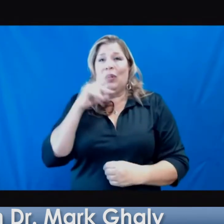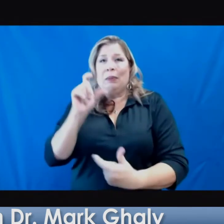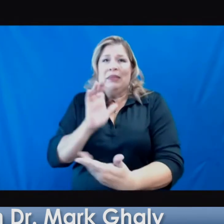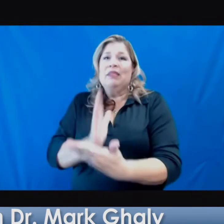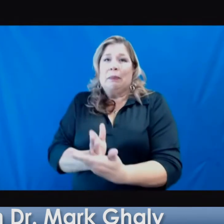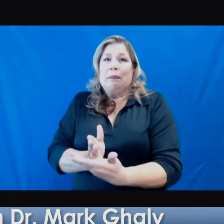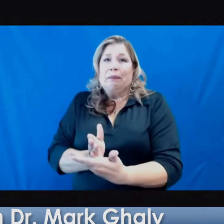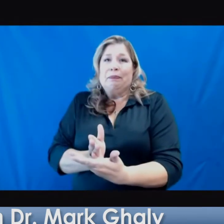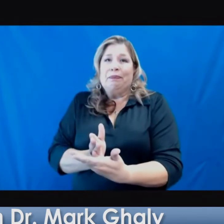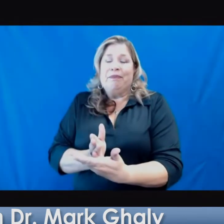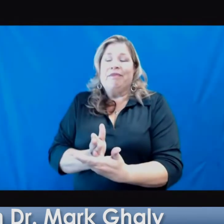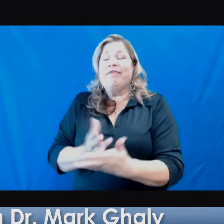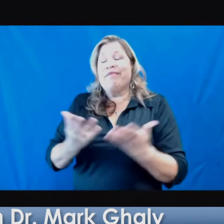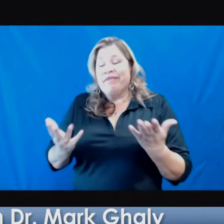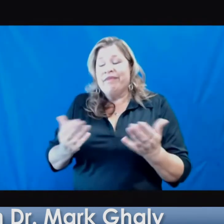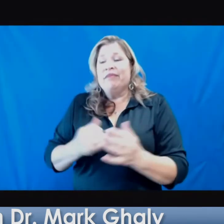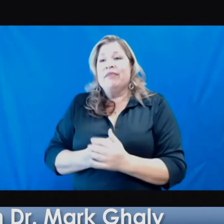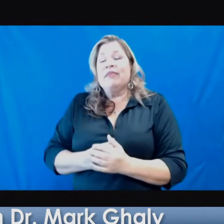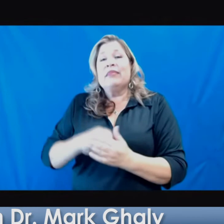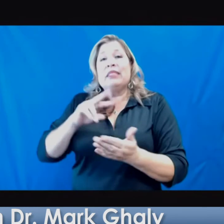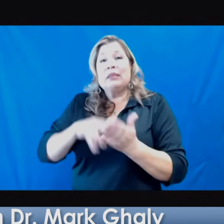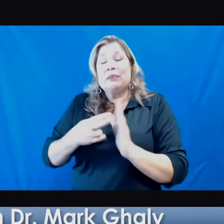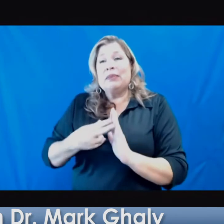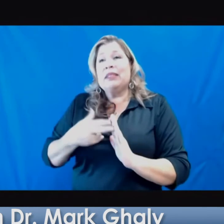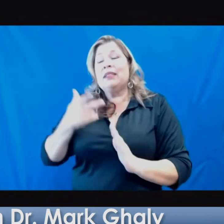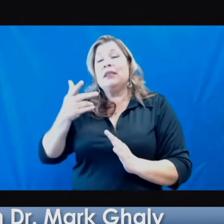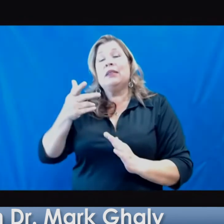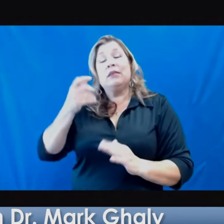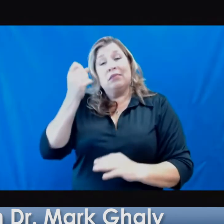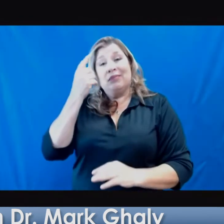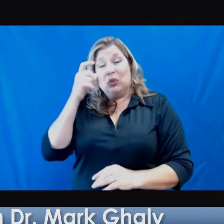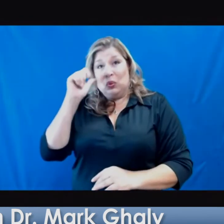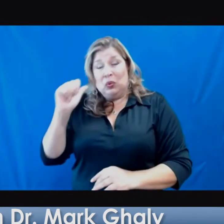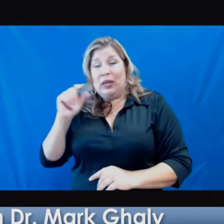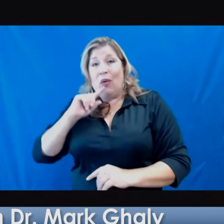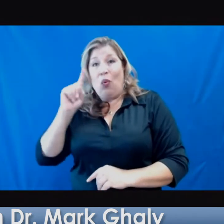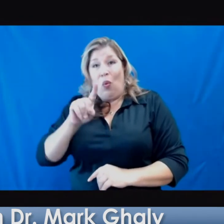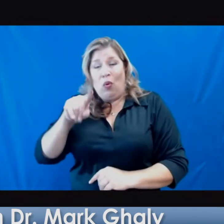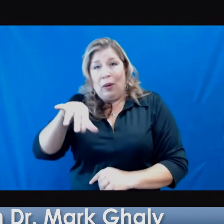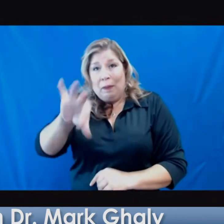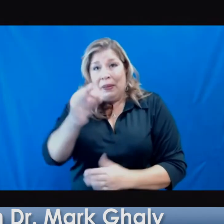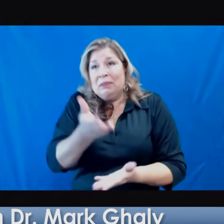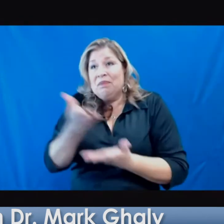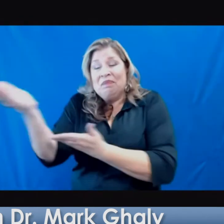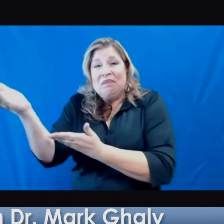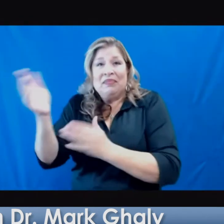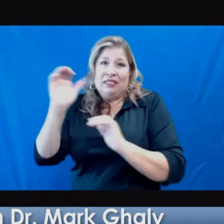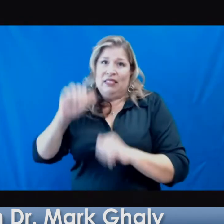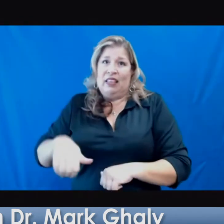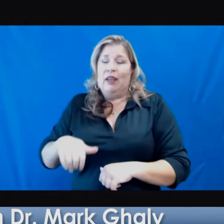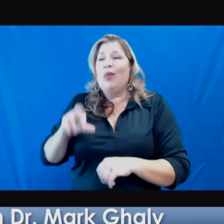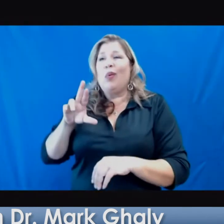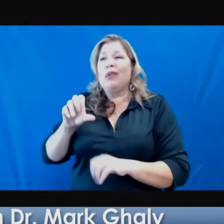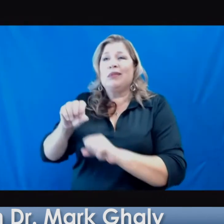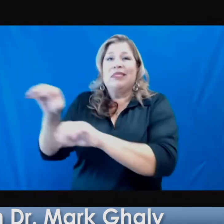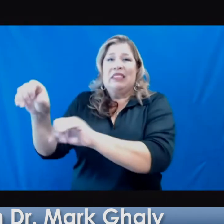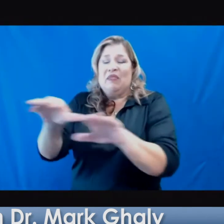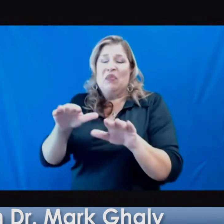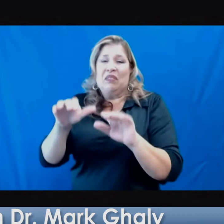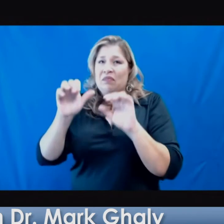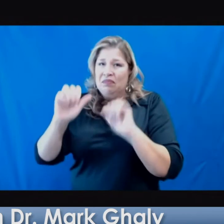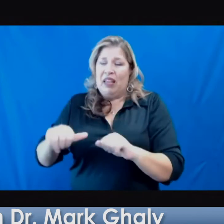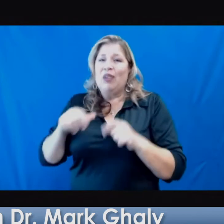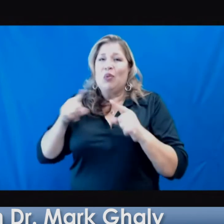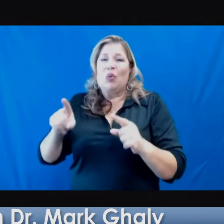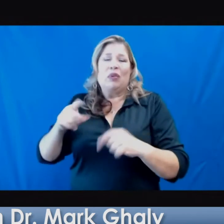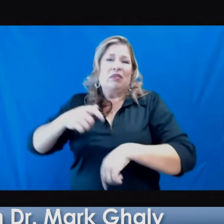stop. That said, remember, takeout delivery still allowed during those other times. And then